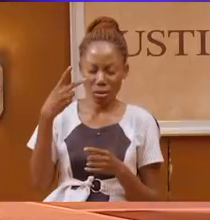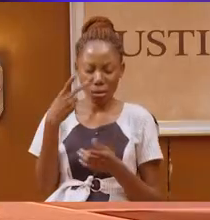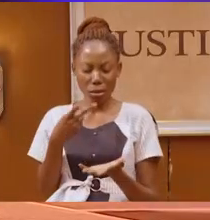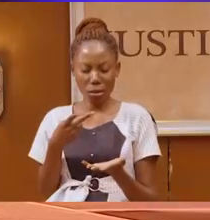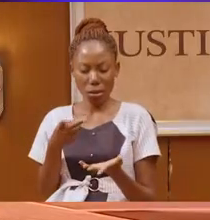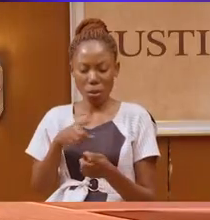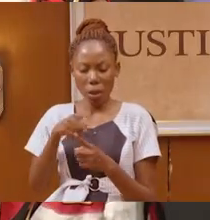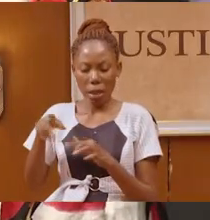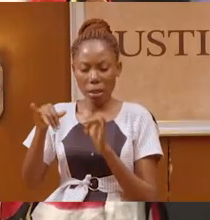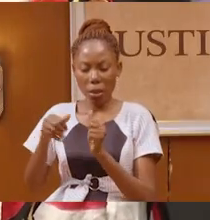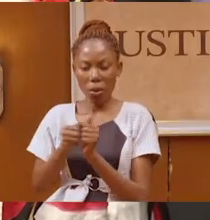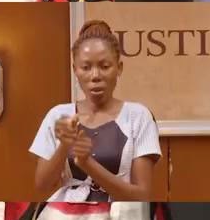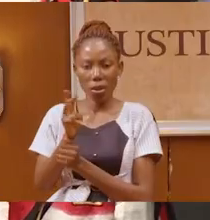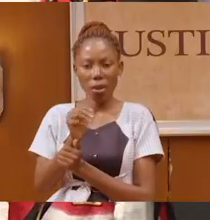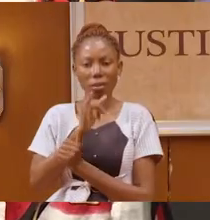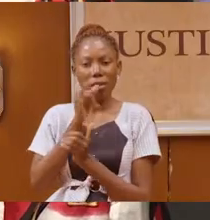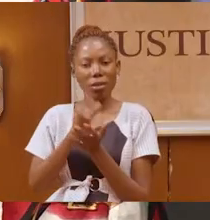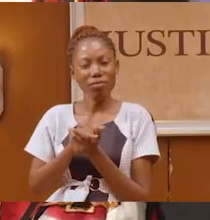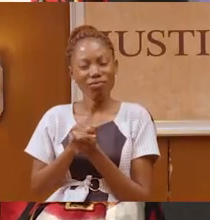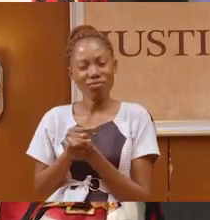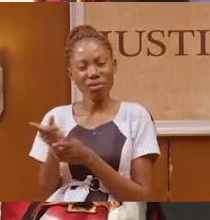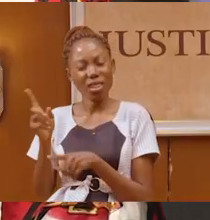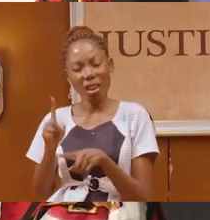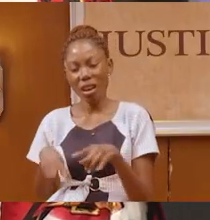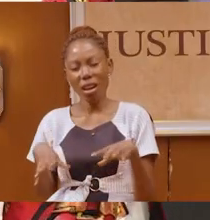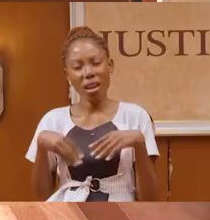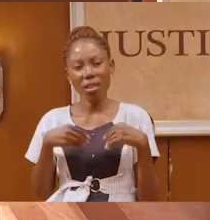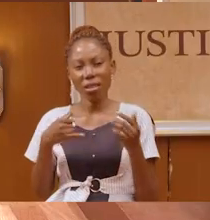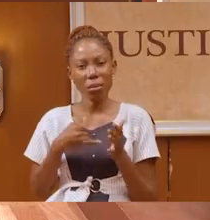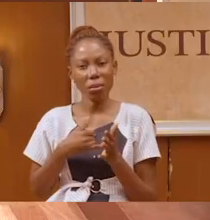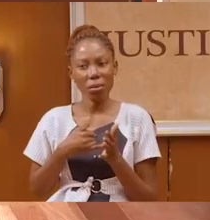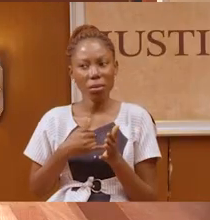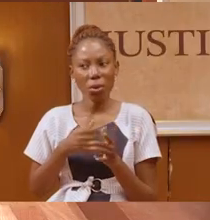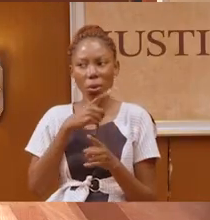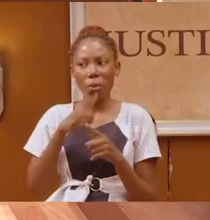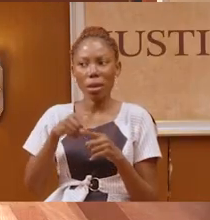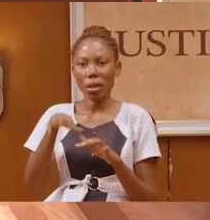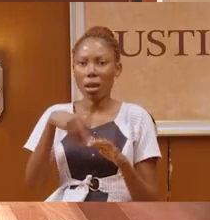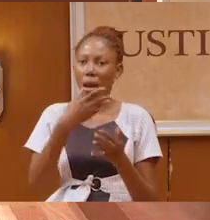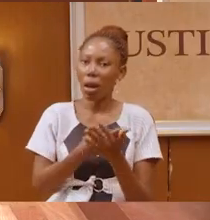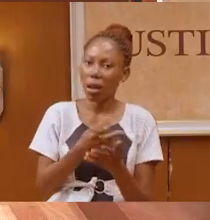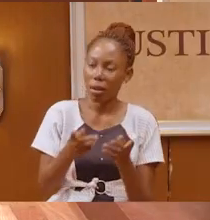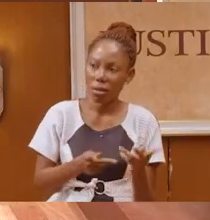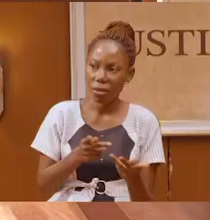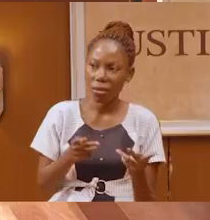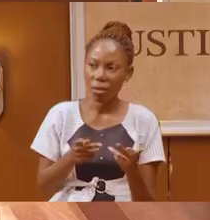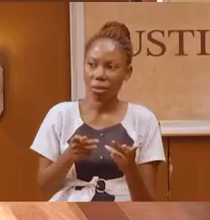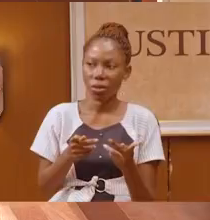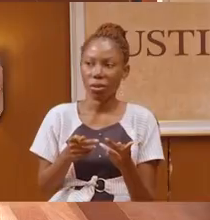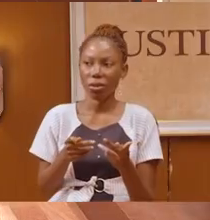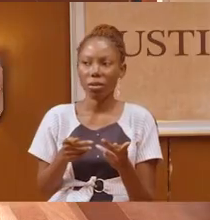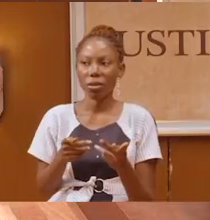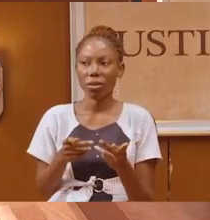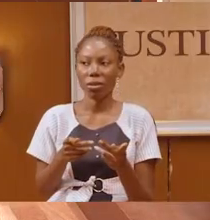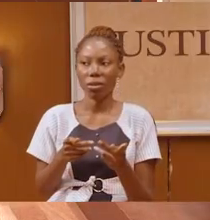see is not what I can condone. When I went to the place, in short, to